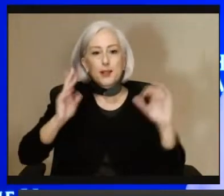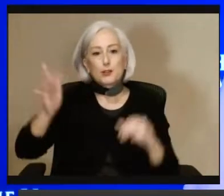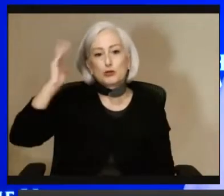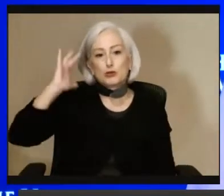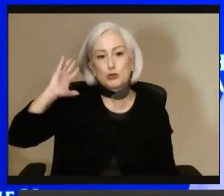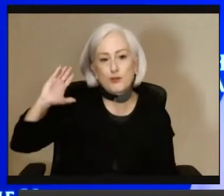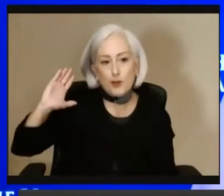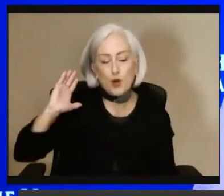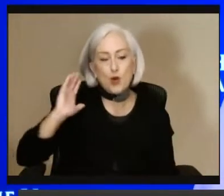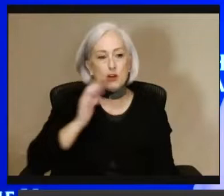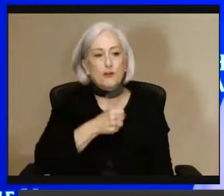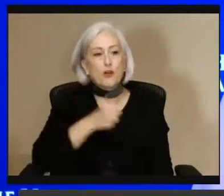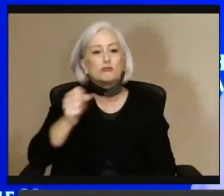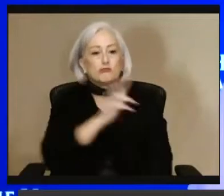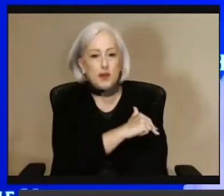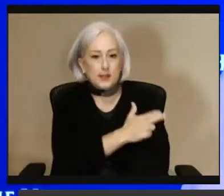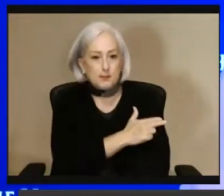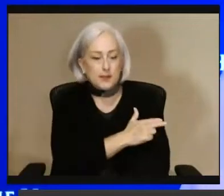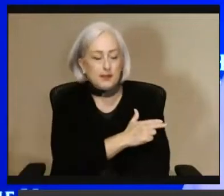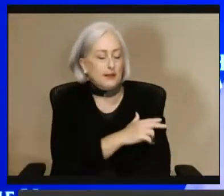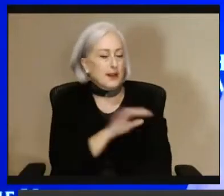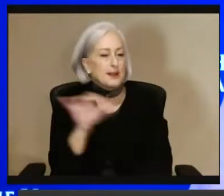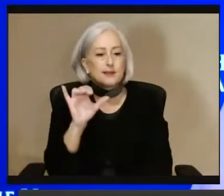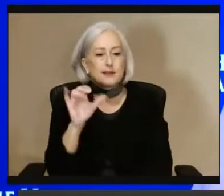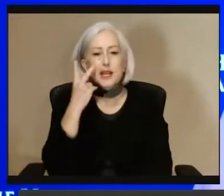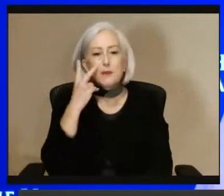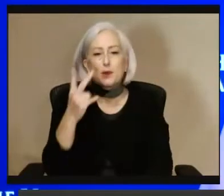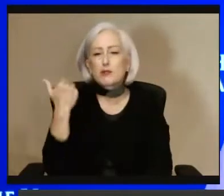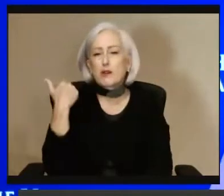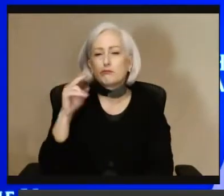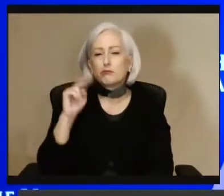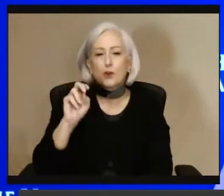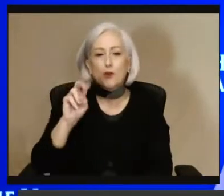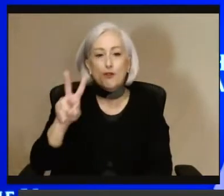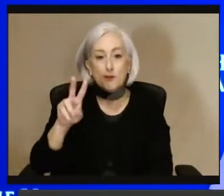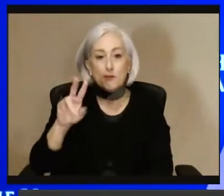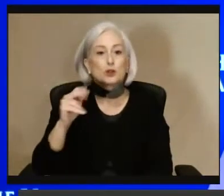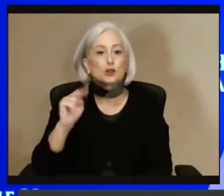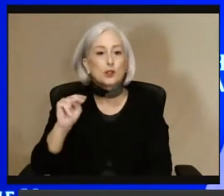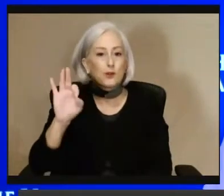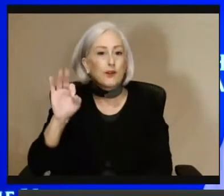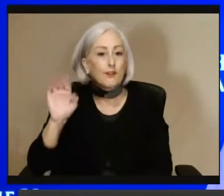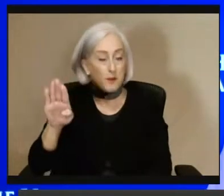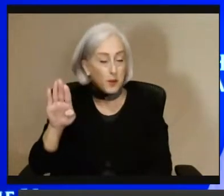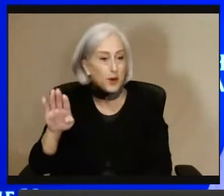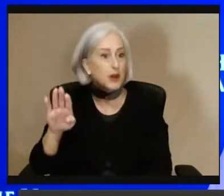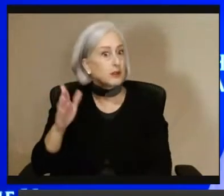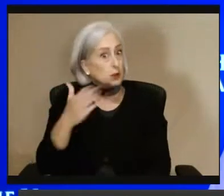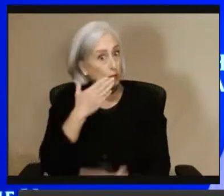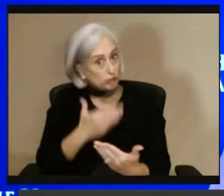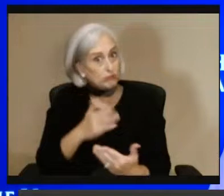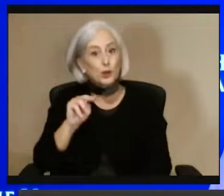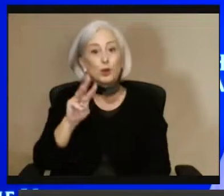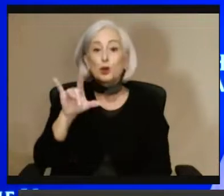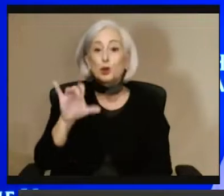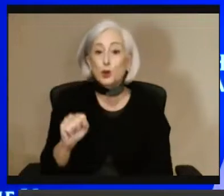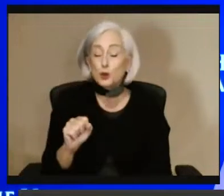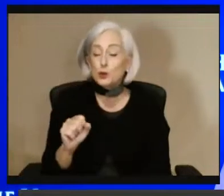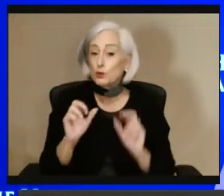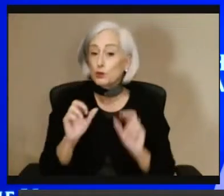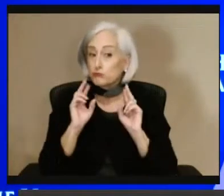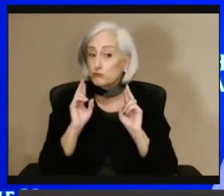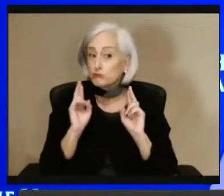saw in November, December, January, February. So I think that's all good news, and we will continue to hope that people can